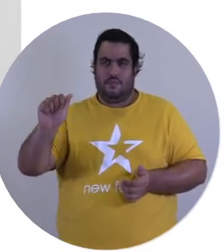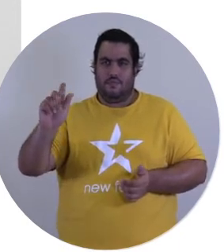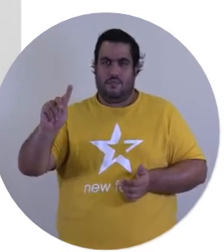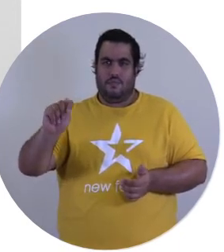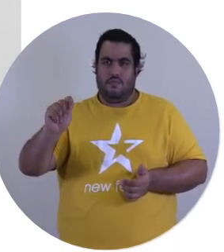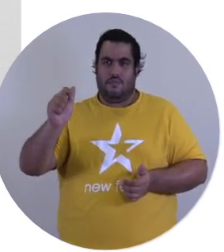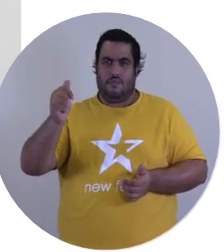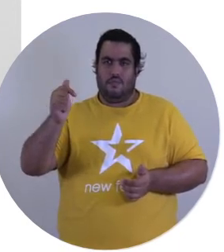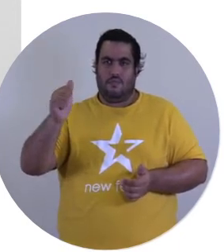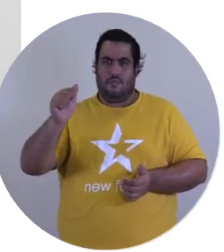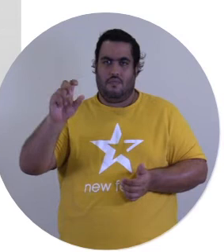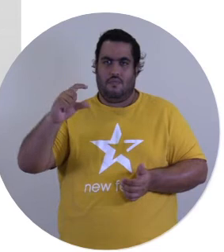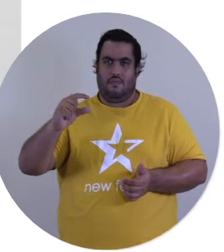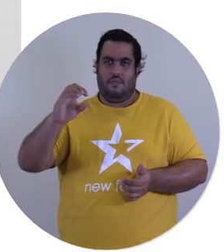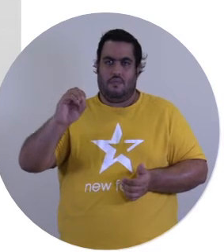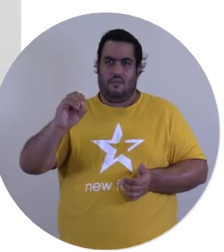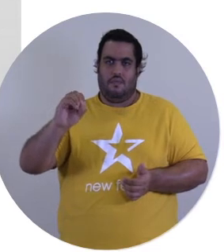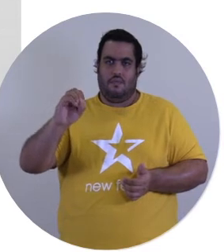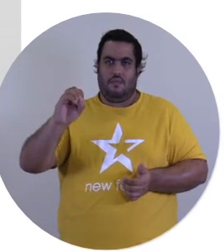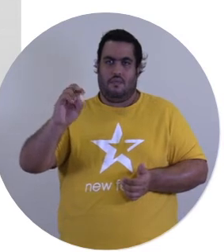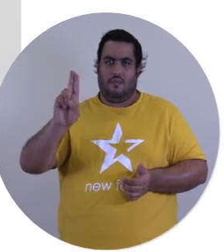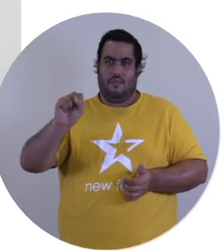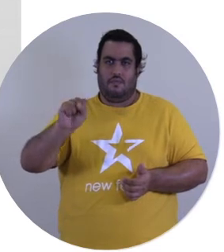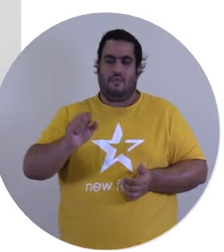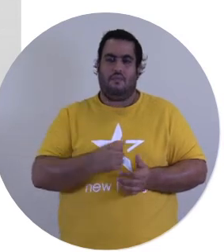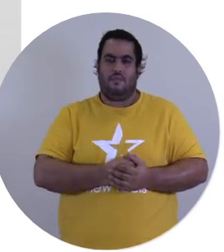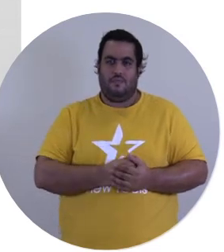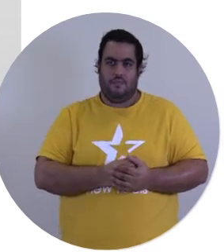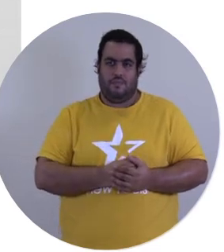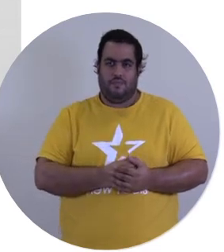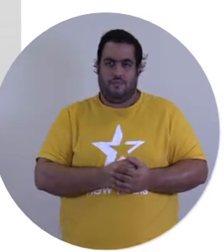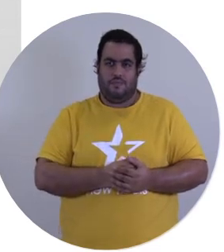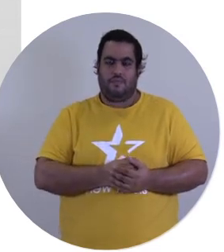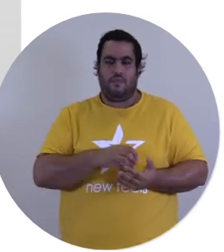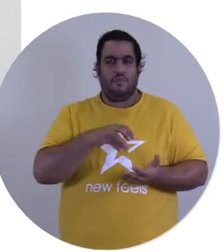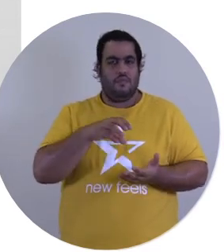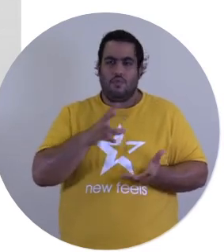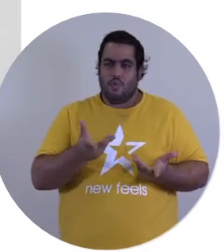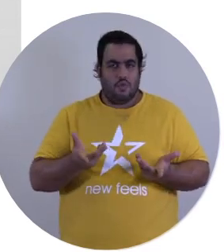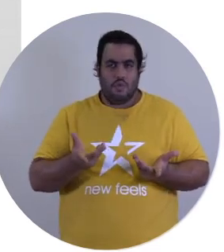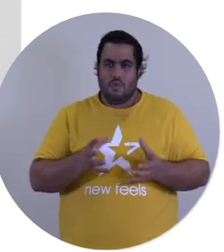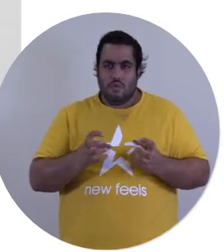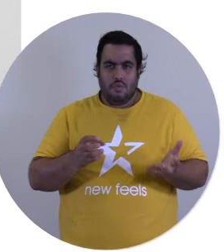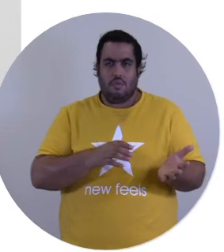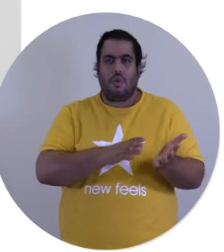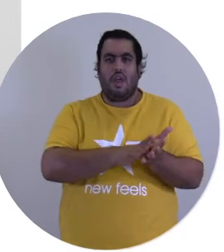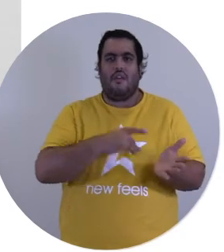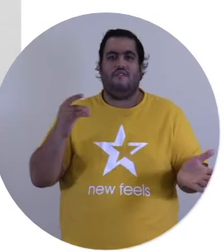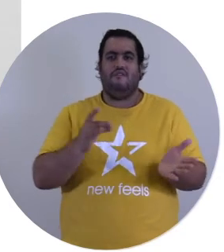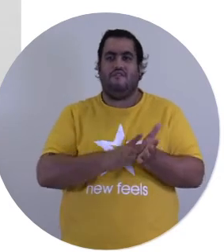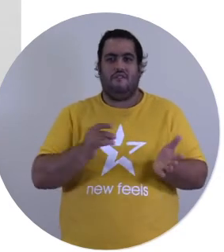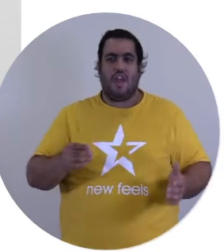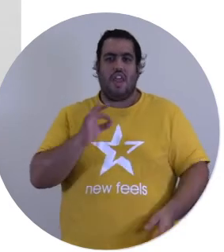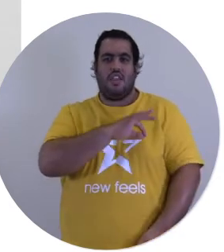means beneficial, a condition or circumstance that puts one in a favorable or superior